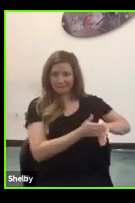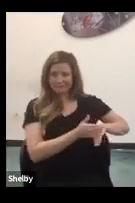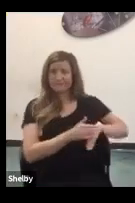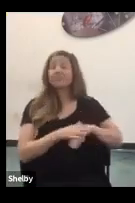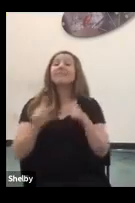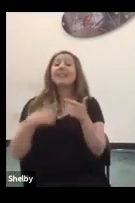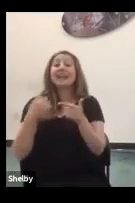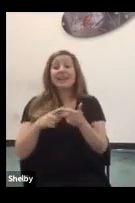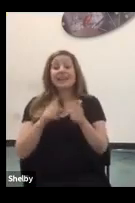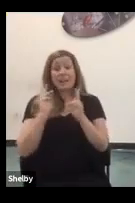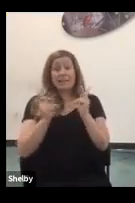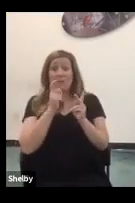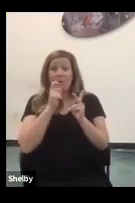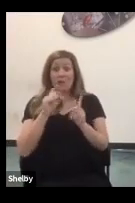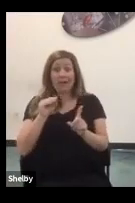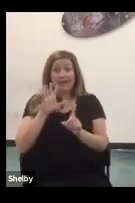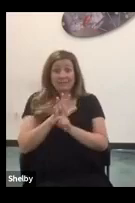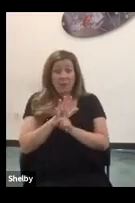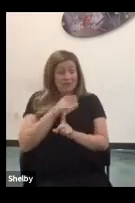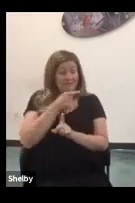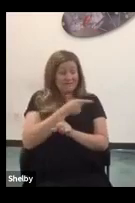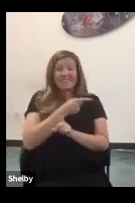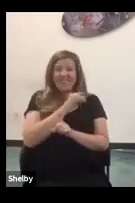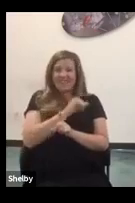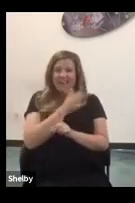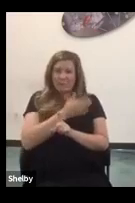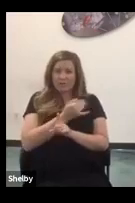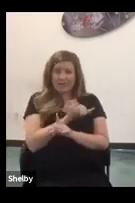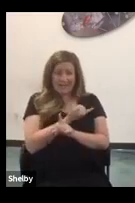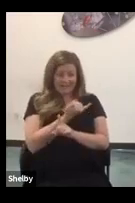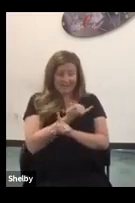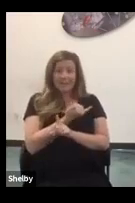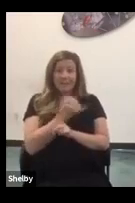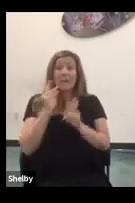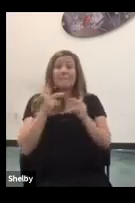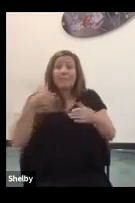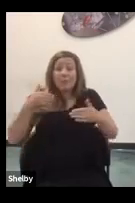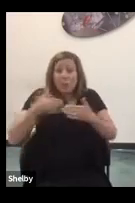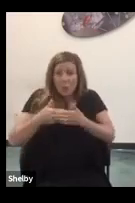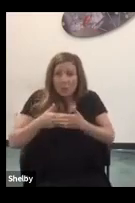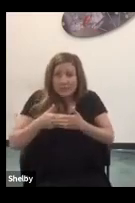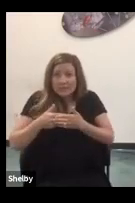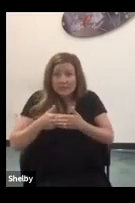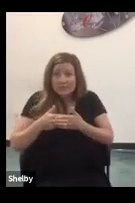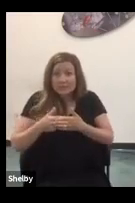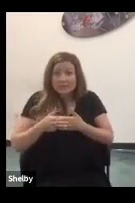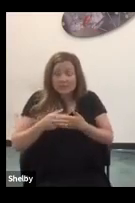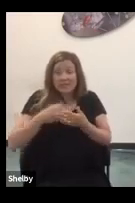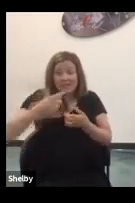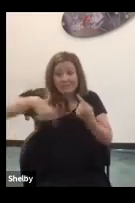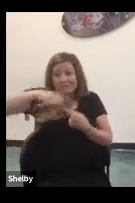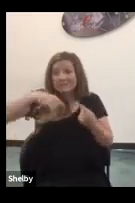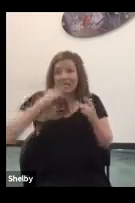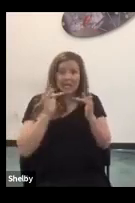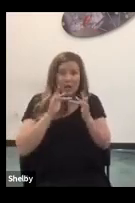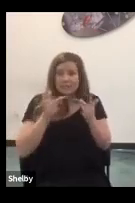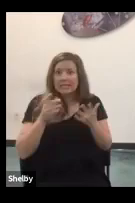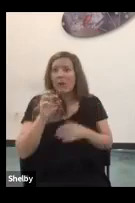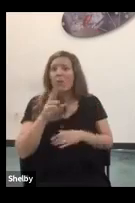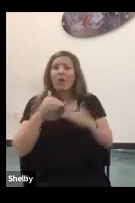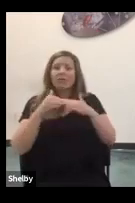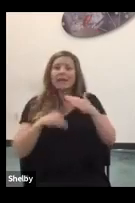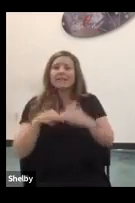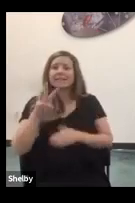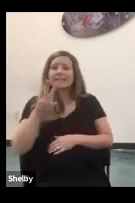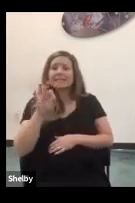were exposed to that person. So people who were in close contact, either direct contact or less than 6 feet for more than